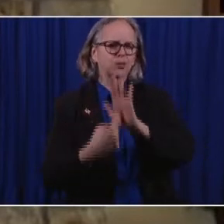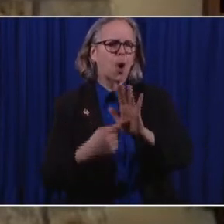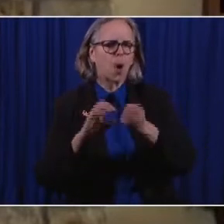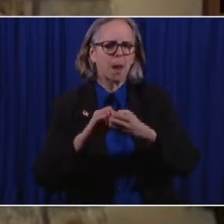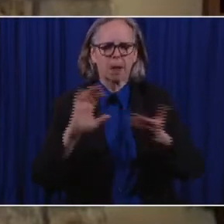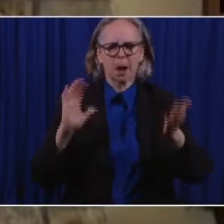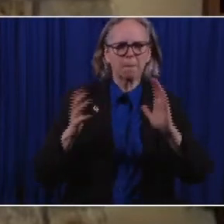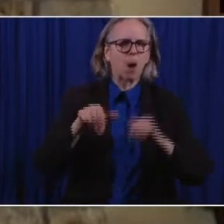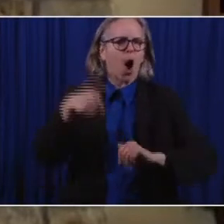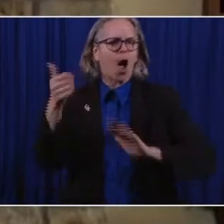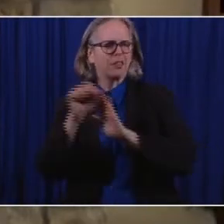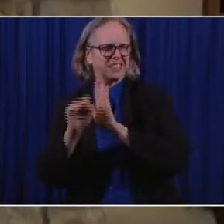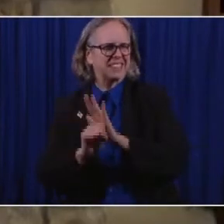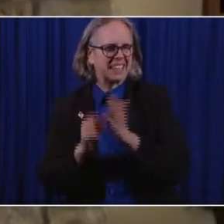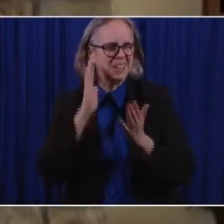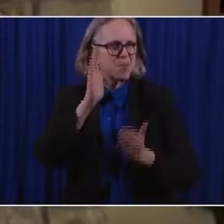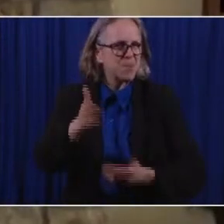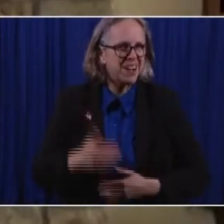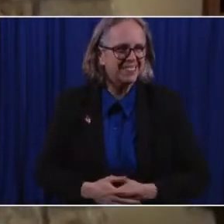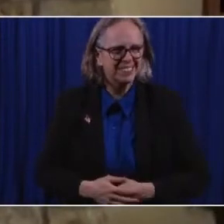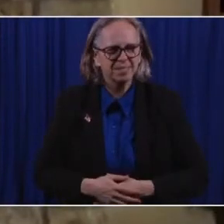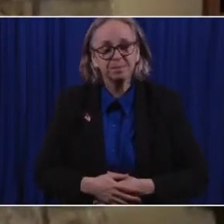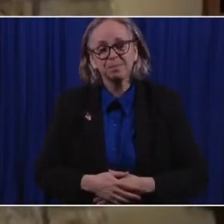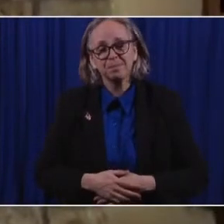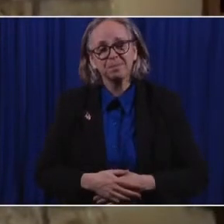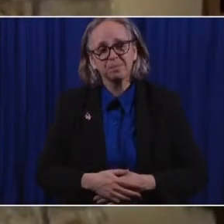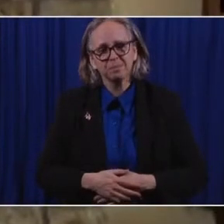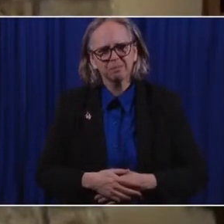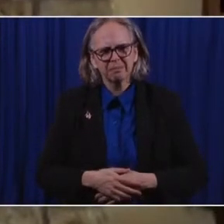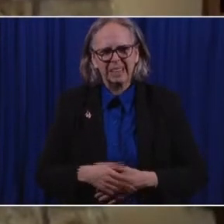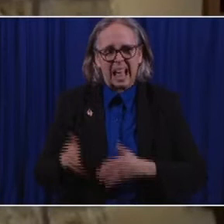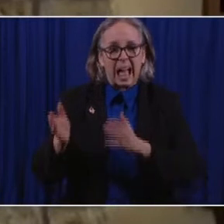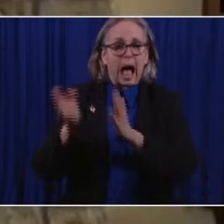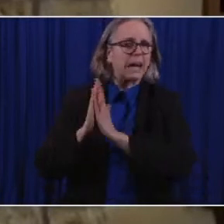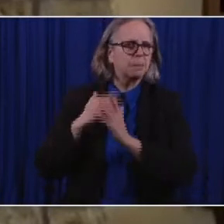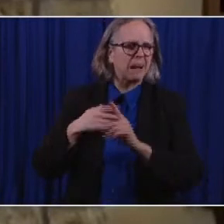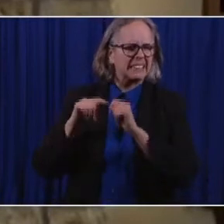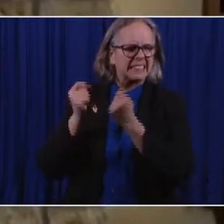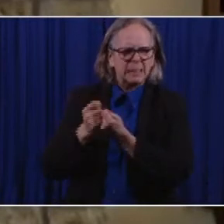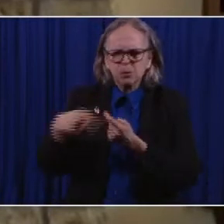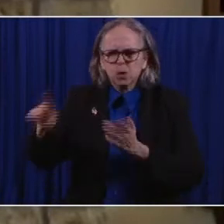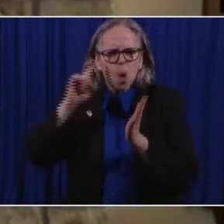see where we are. And in fact, I'll have my team reach out to you and give you that after this press conference.